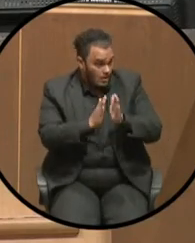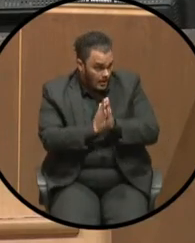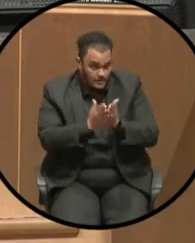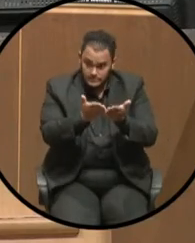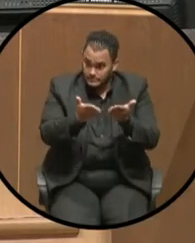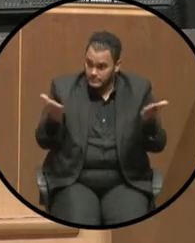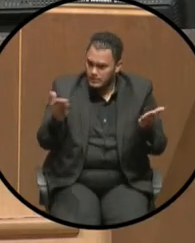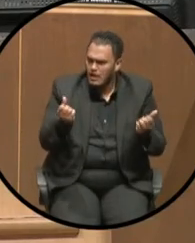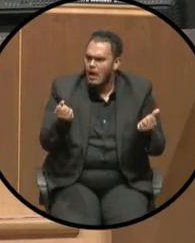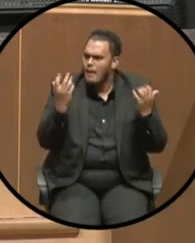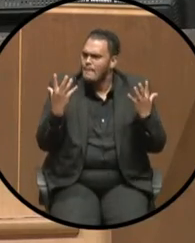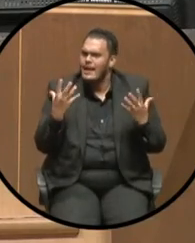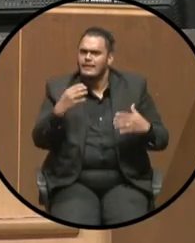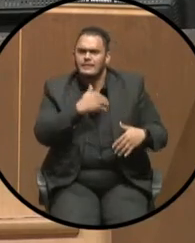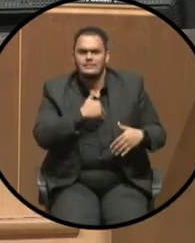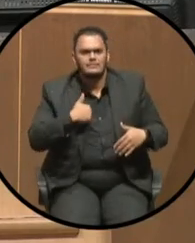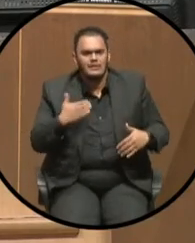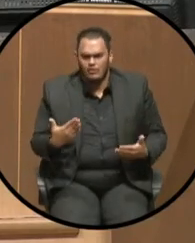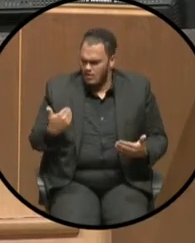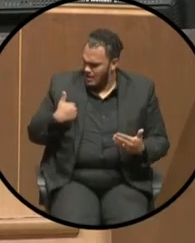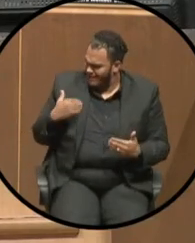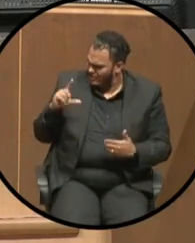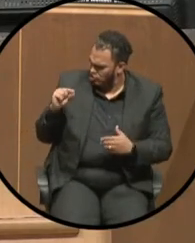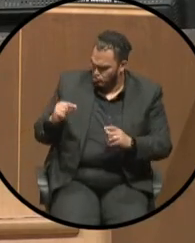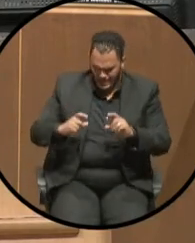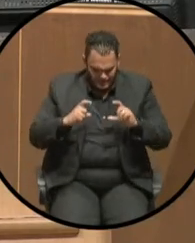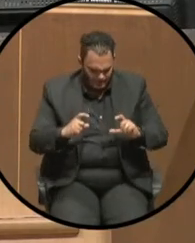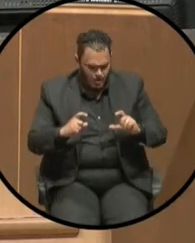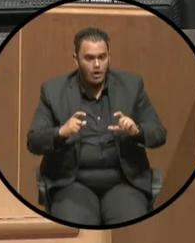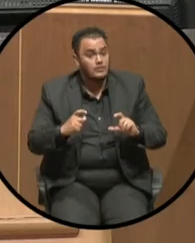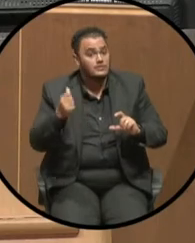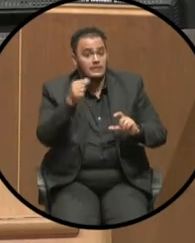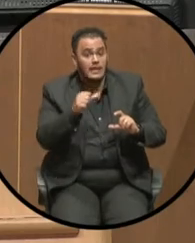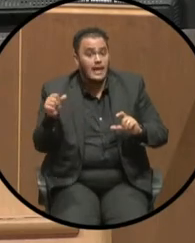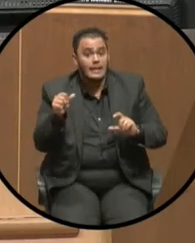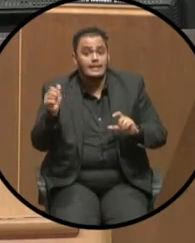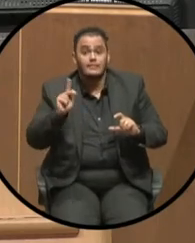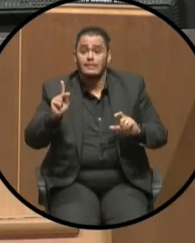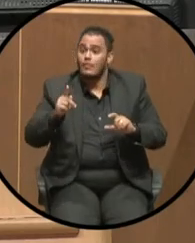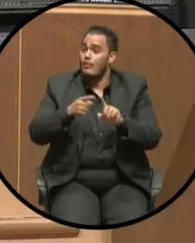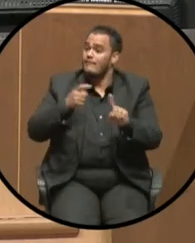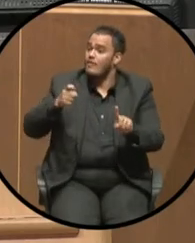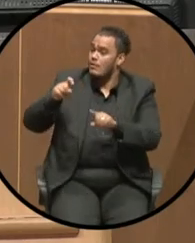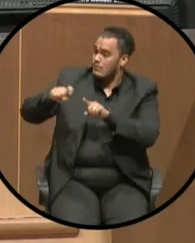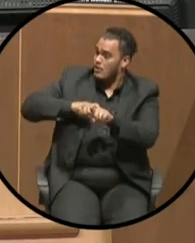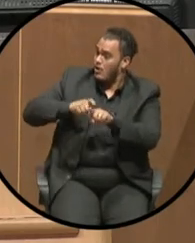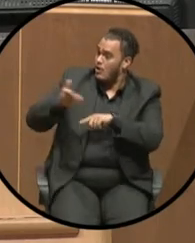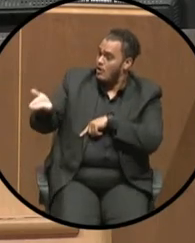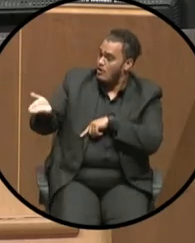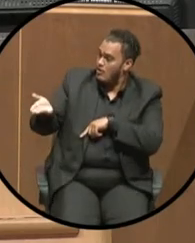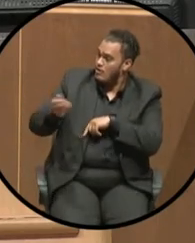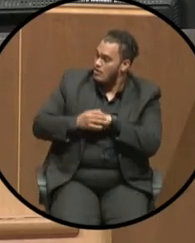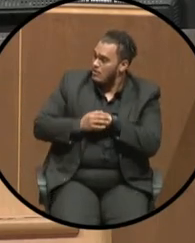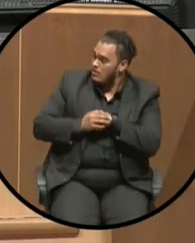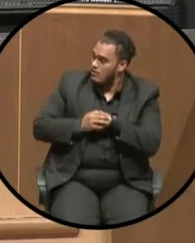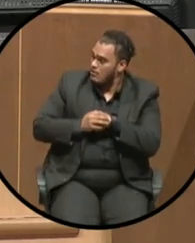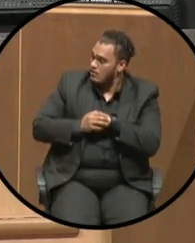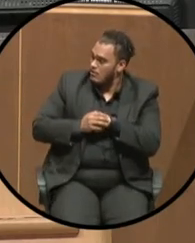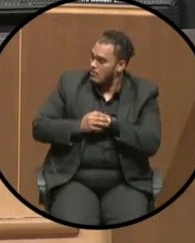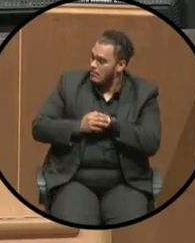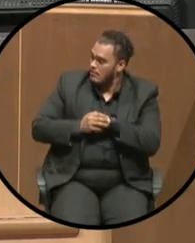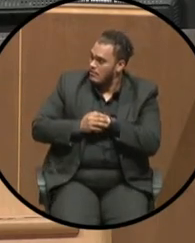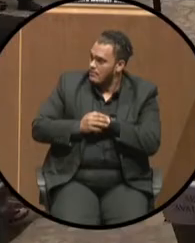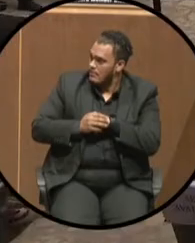speakers we have. I think I have 20 cards with me. Do we have any callers on the line as well?